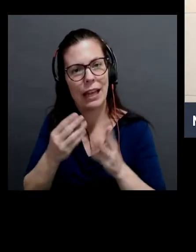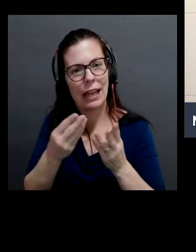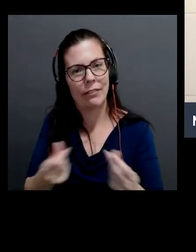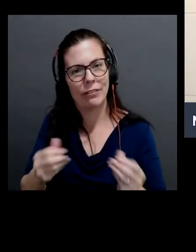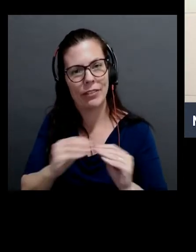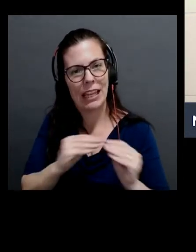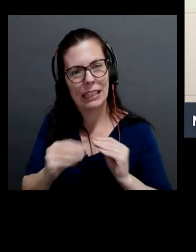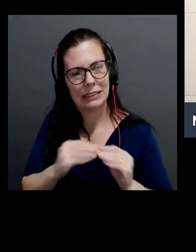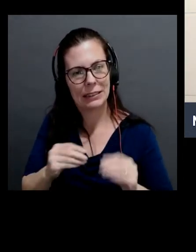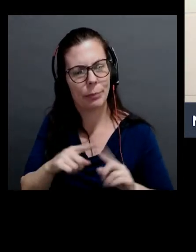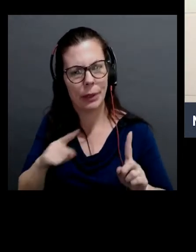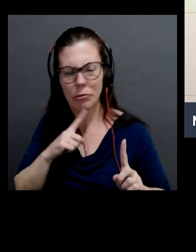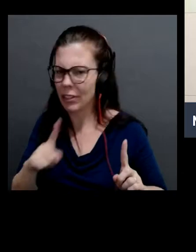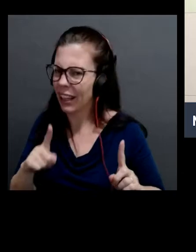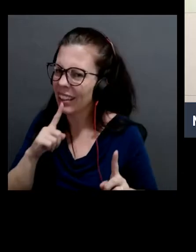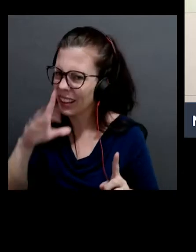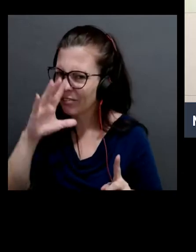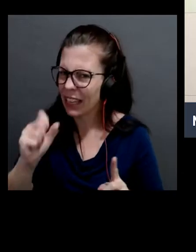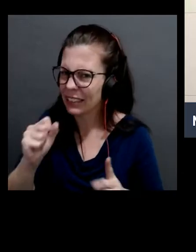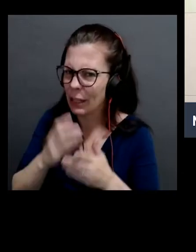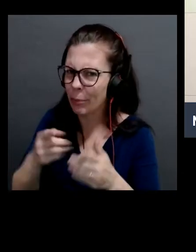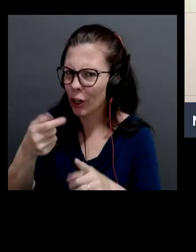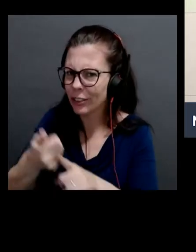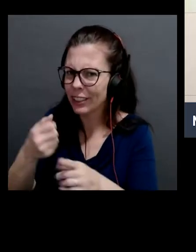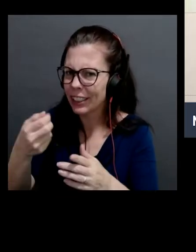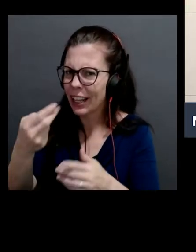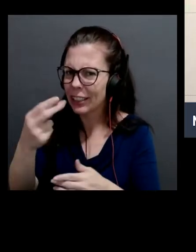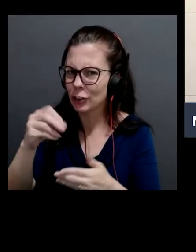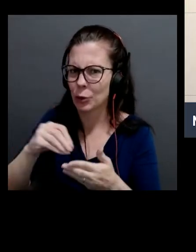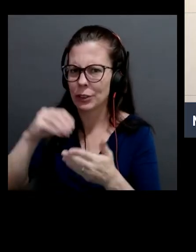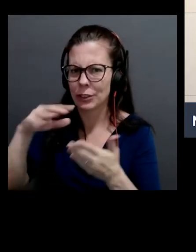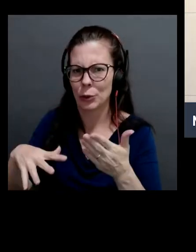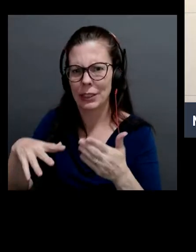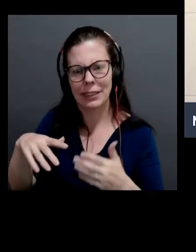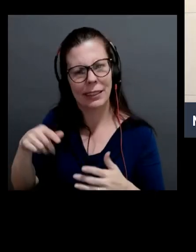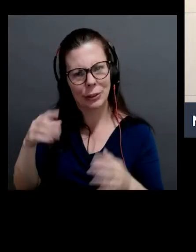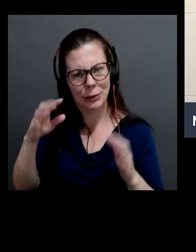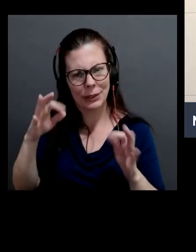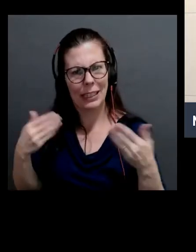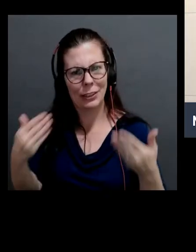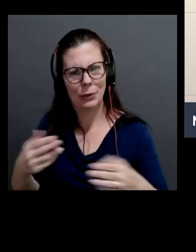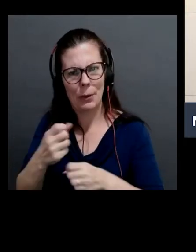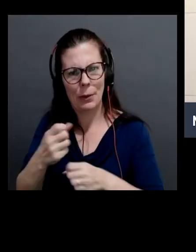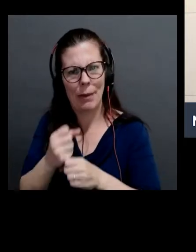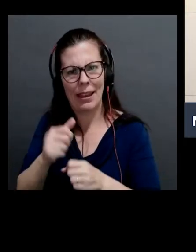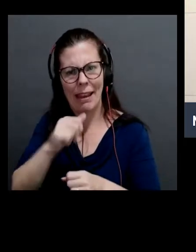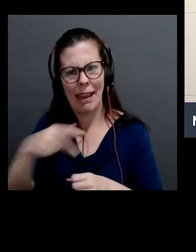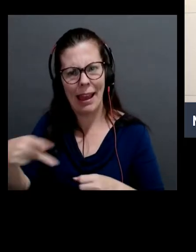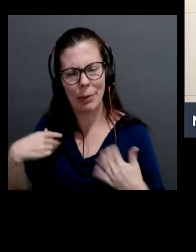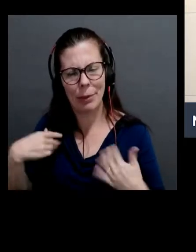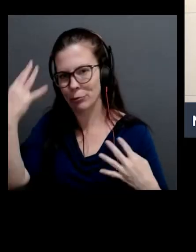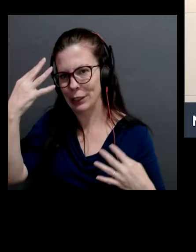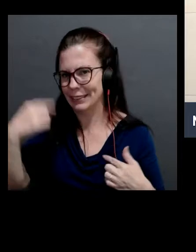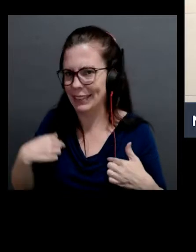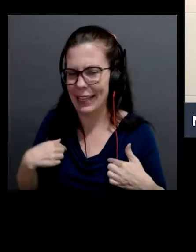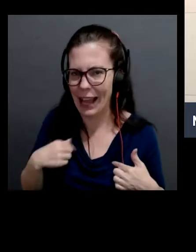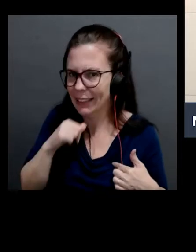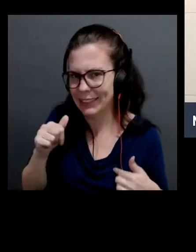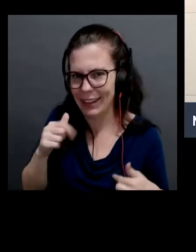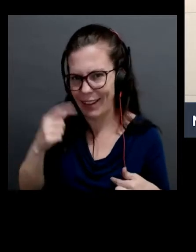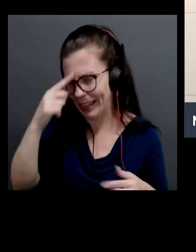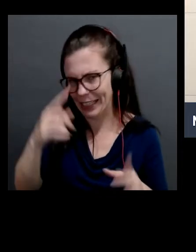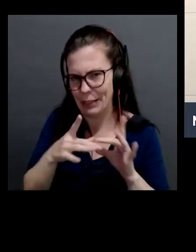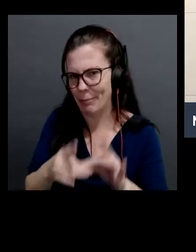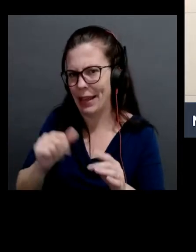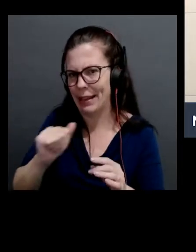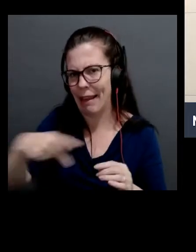when just had this idea of building out an app. That's crazy to Yeah. me. I wasn't doing that in high school. yeah, I wish I was